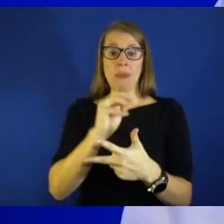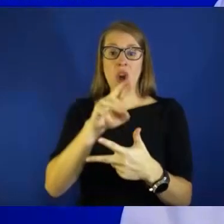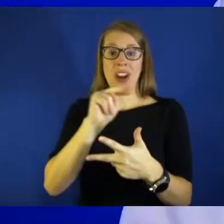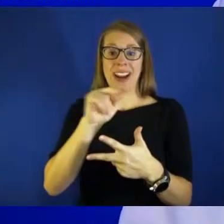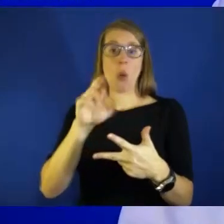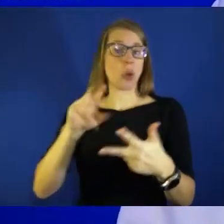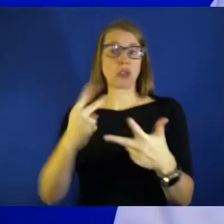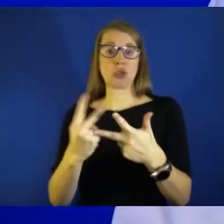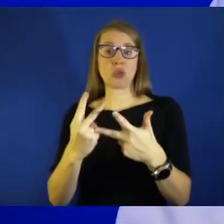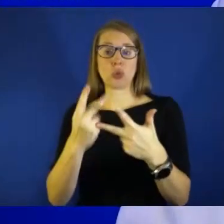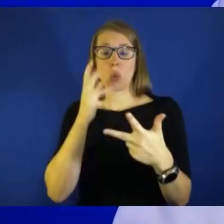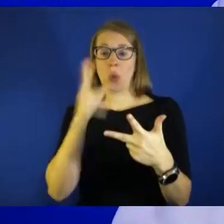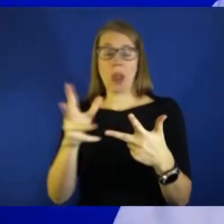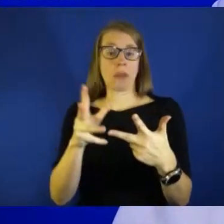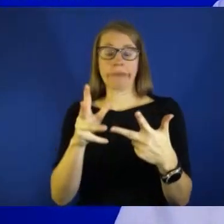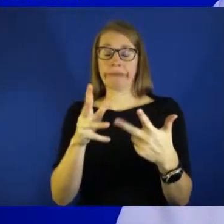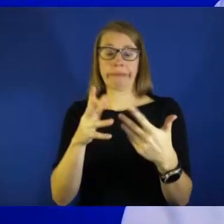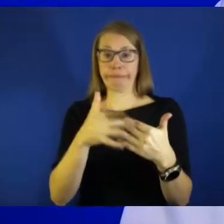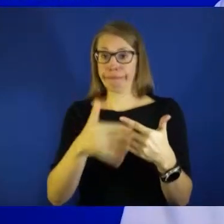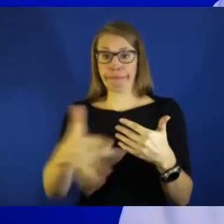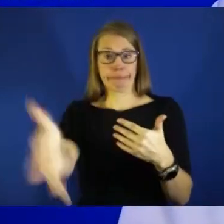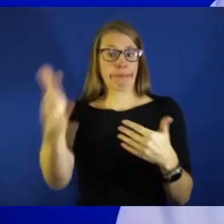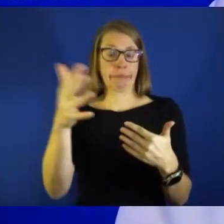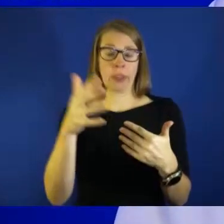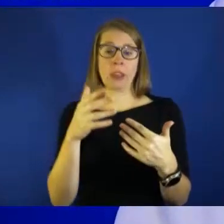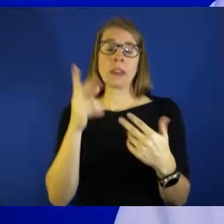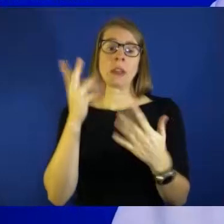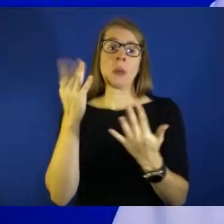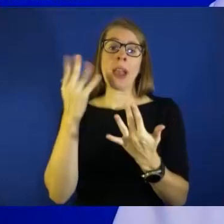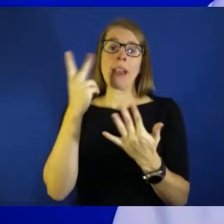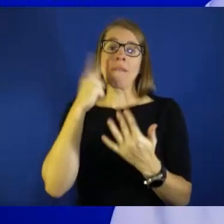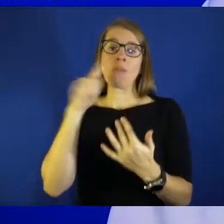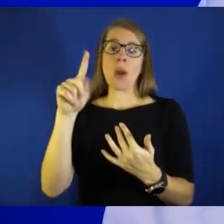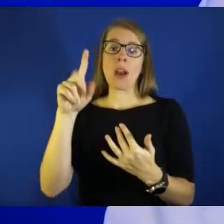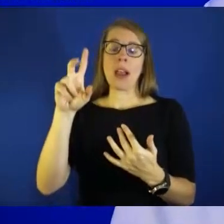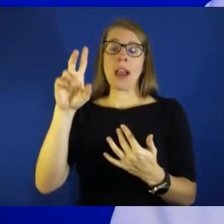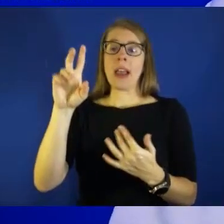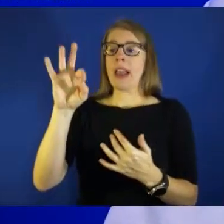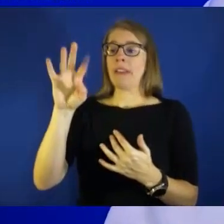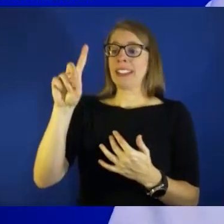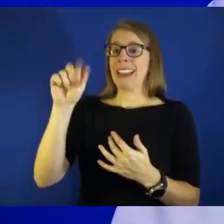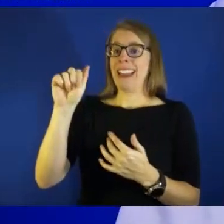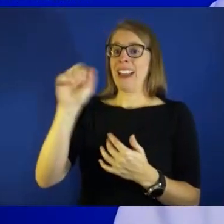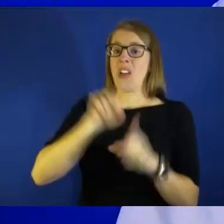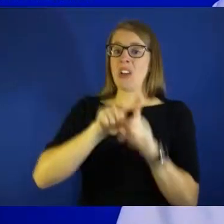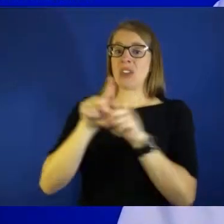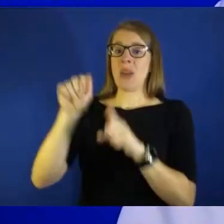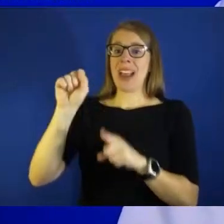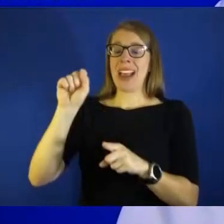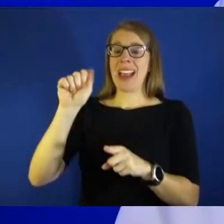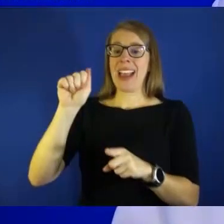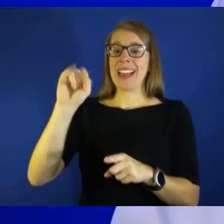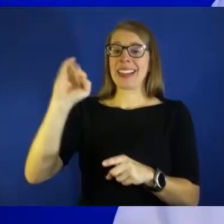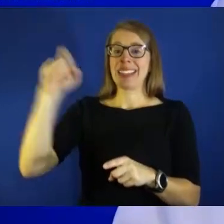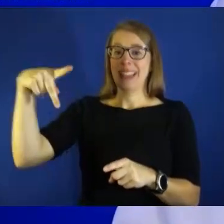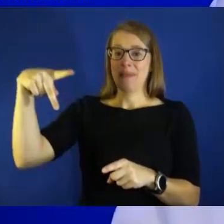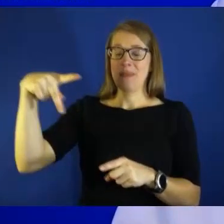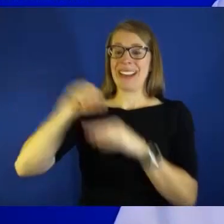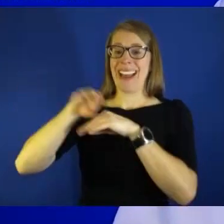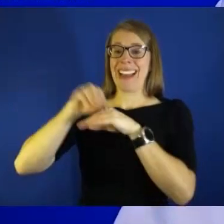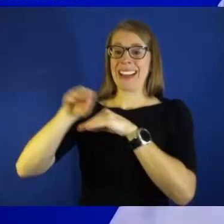it's still early to tell. We will wait for the FDA and ACIP guidance when they undergo everything. I know that they are meeting a